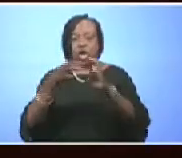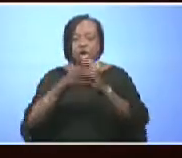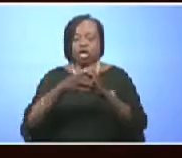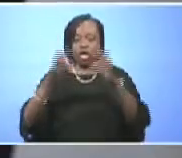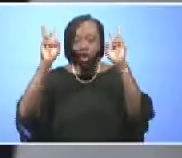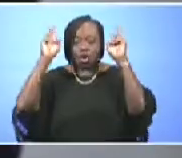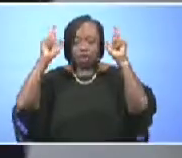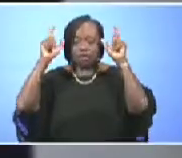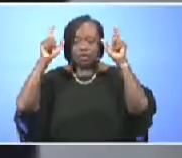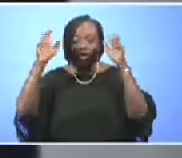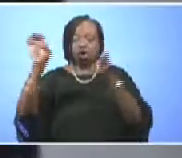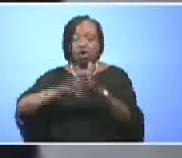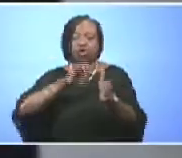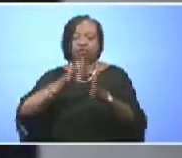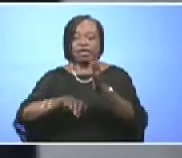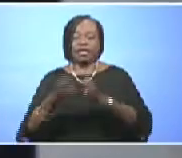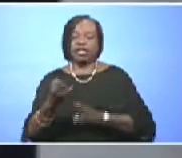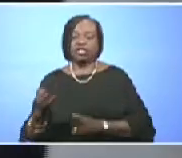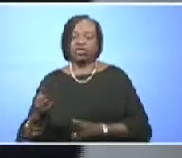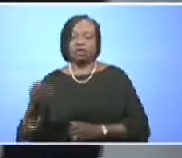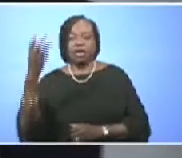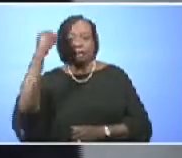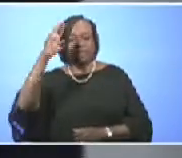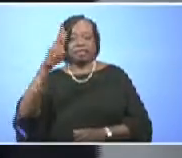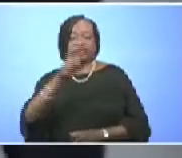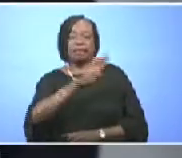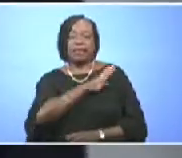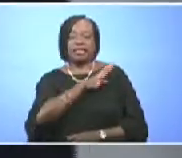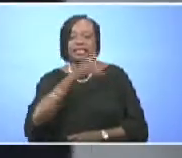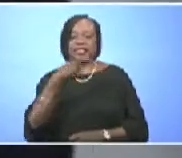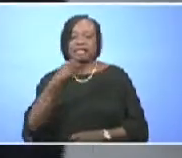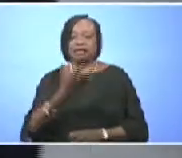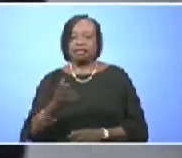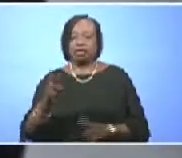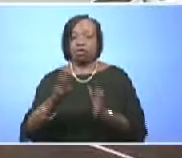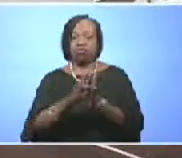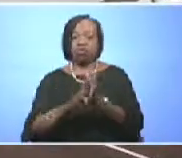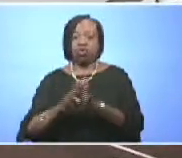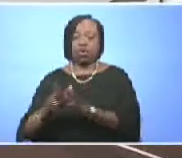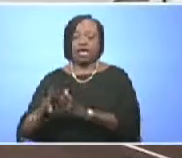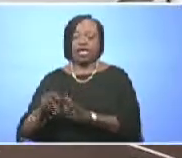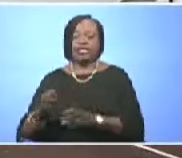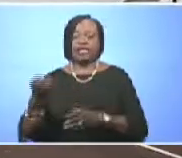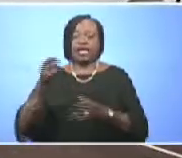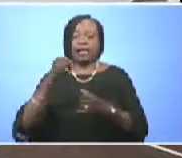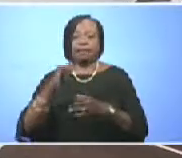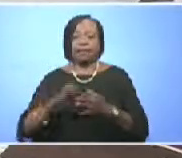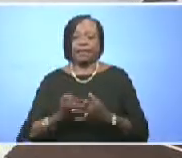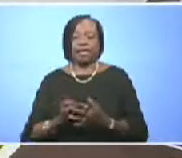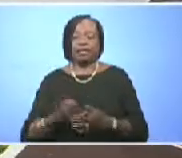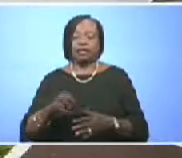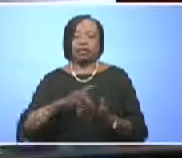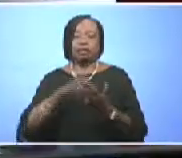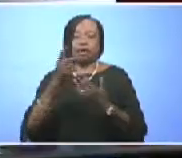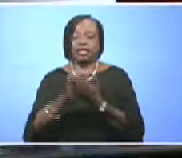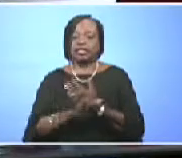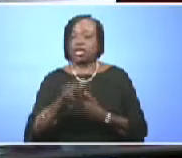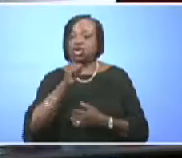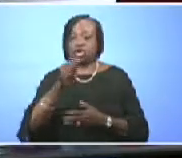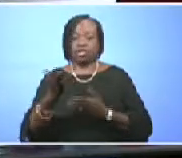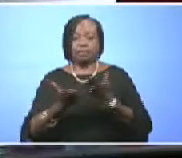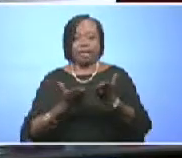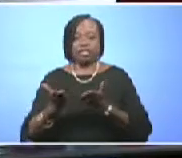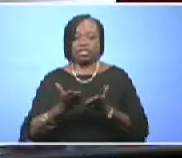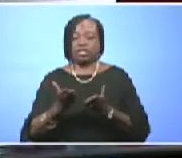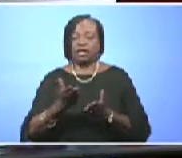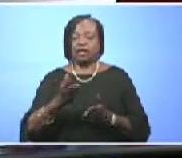issues. Minister Bannister told the new board their role is to implement policy and not to manage at the electricity company. The board